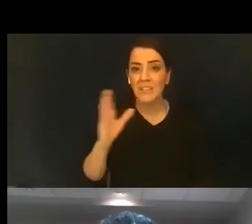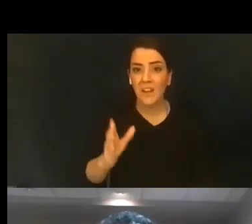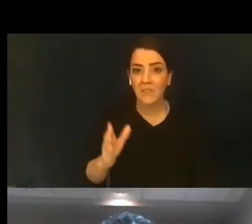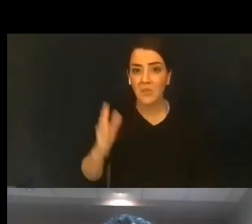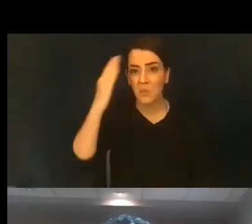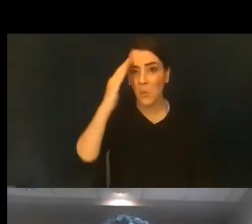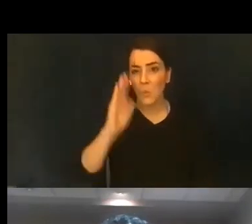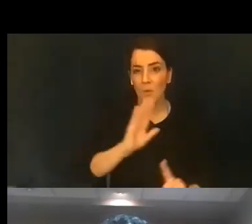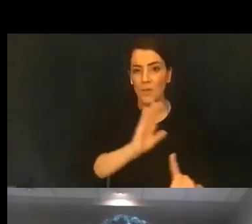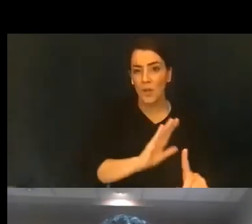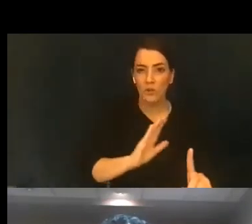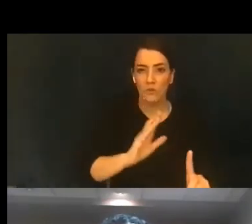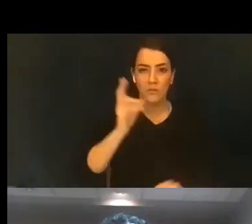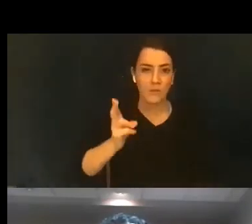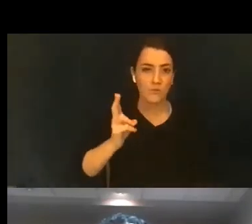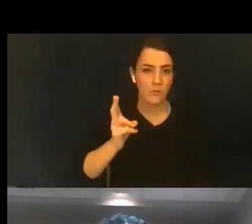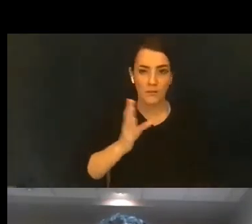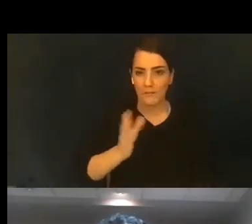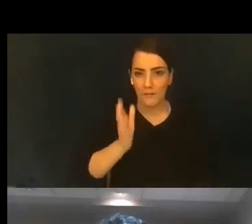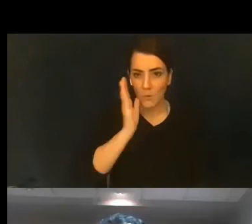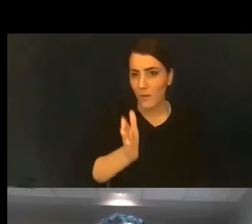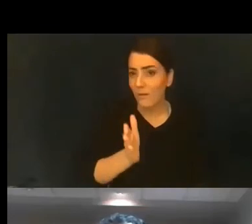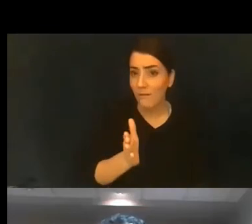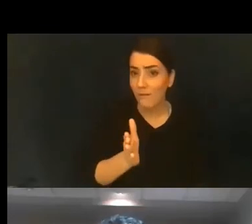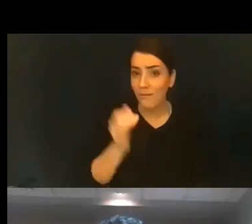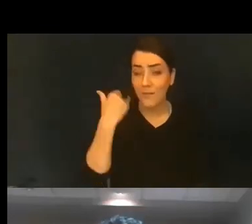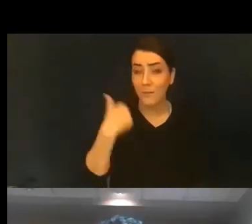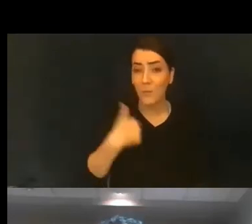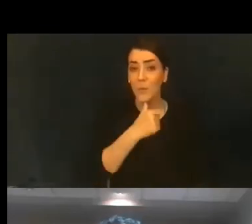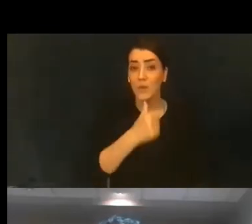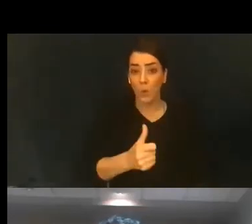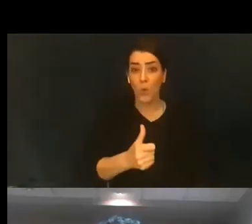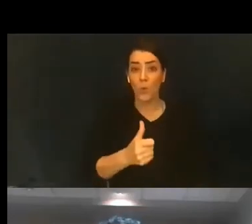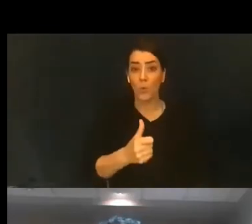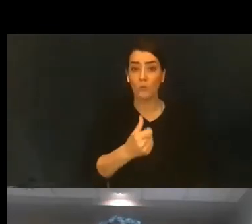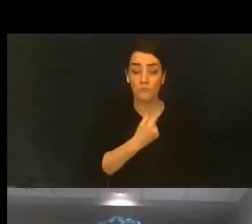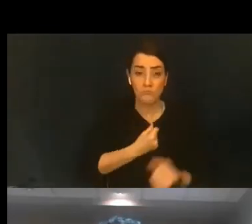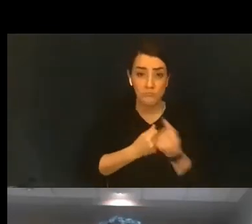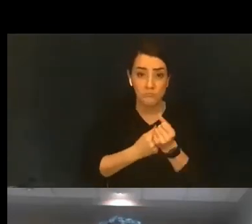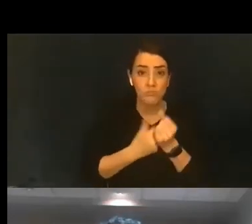brought them here, and why they should be proud of who they are.